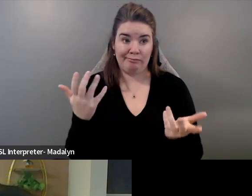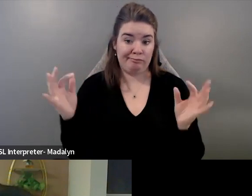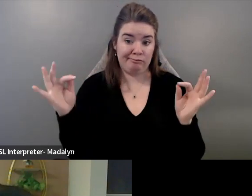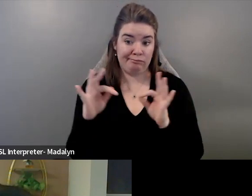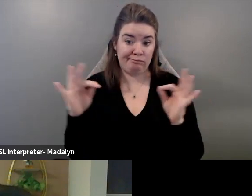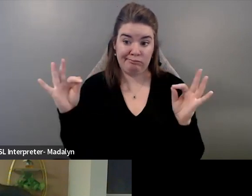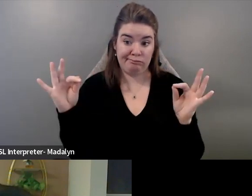own,